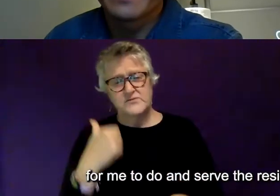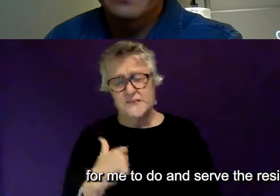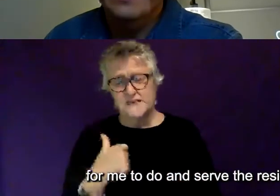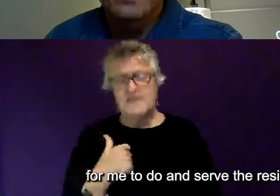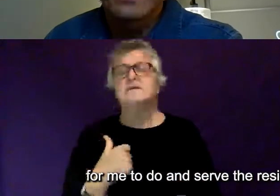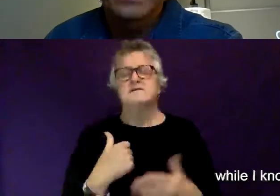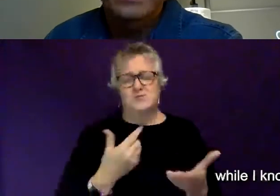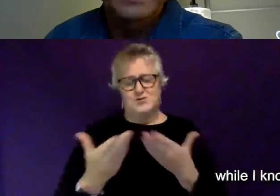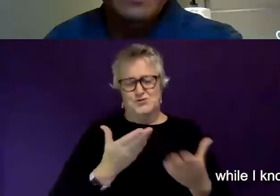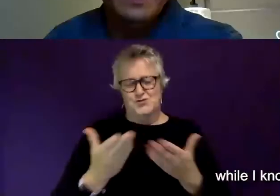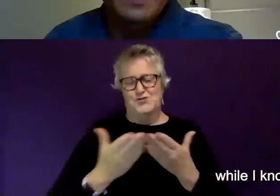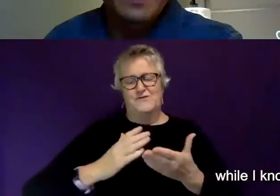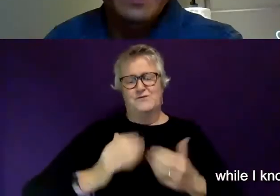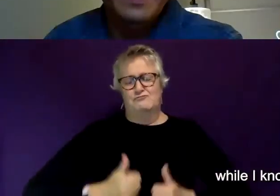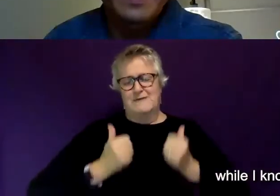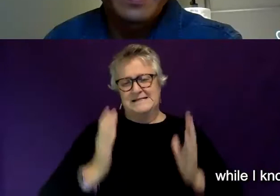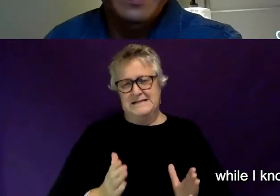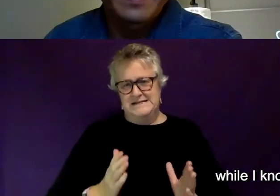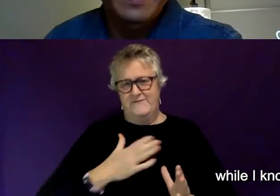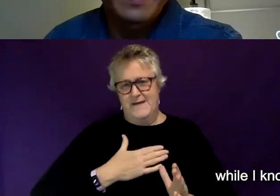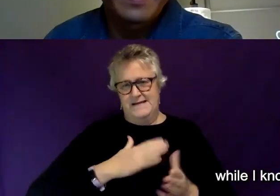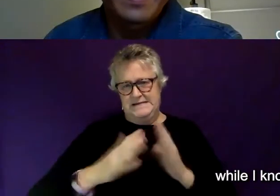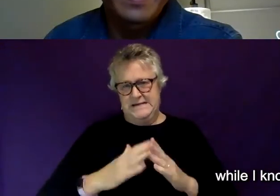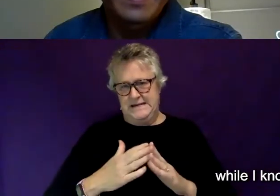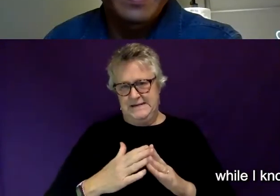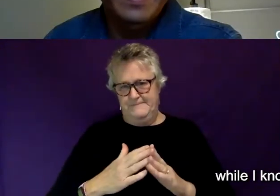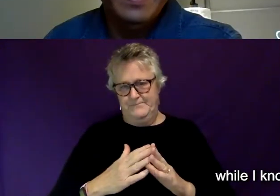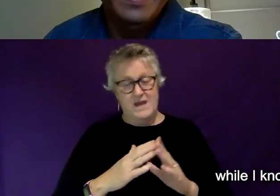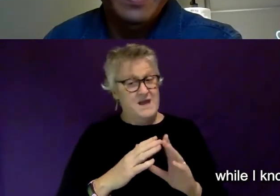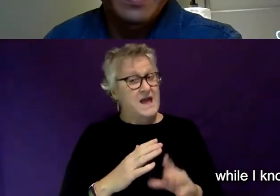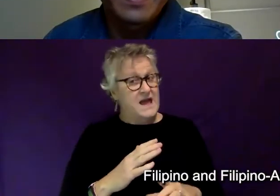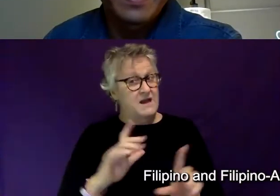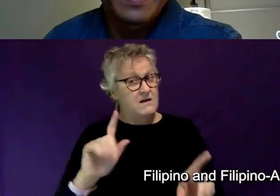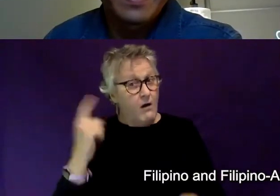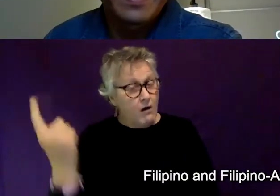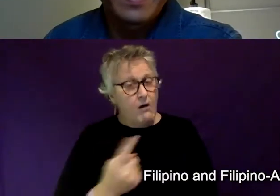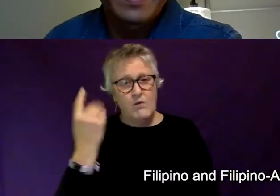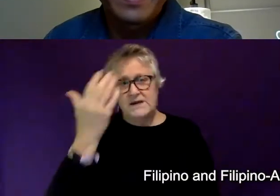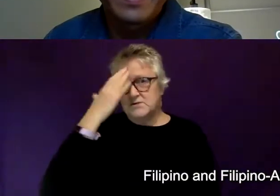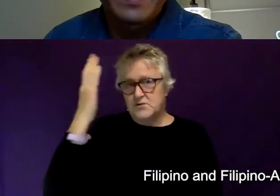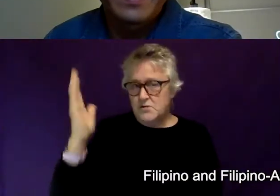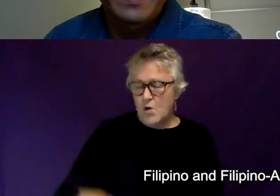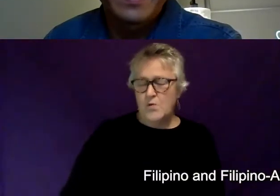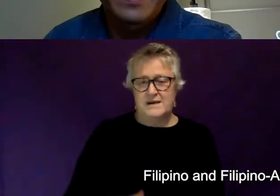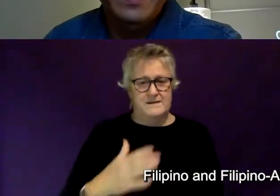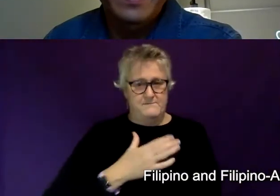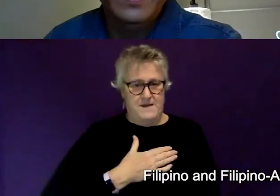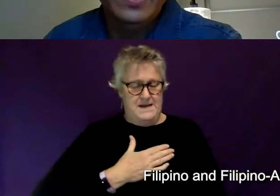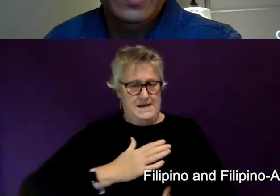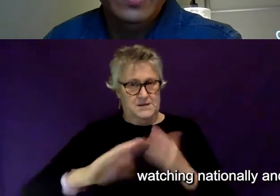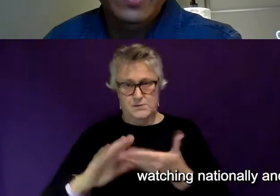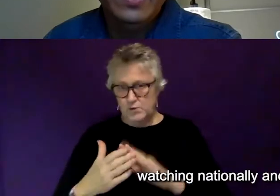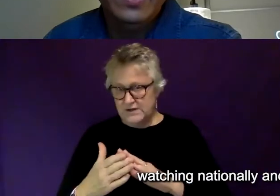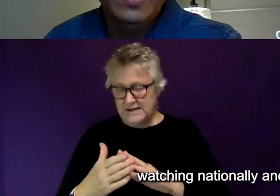the residents of my city. And all the while, I know my entire Filipino and Filipino-American community